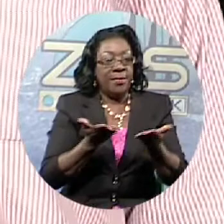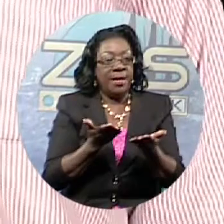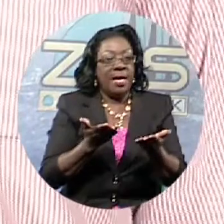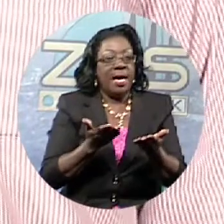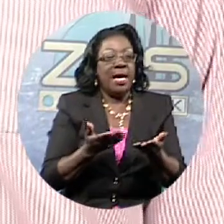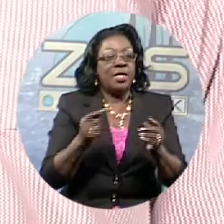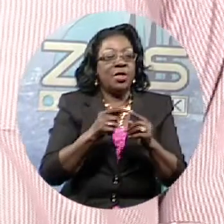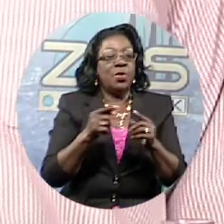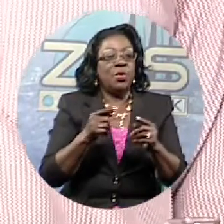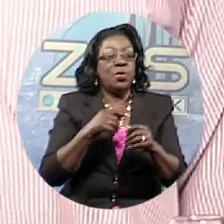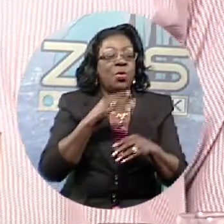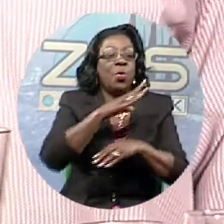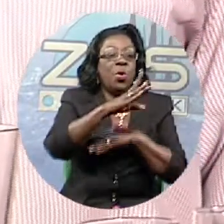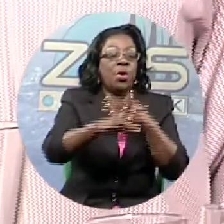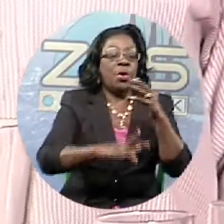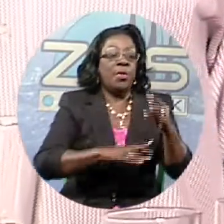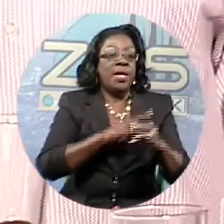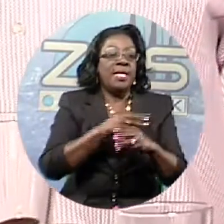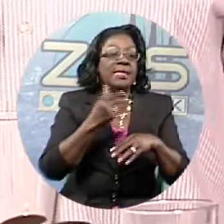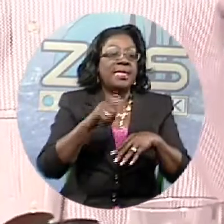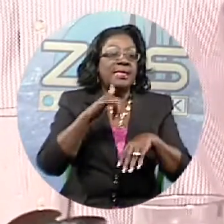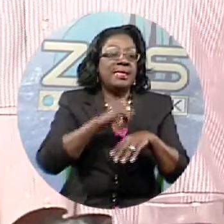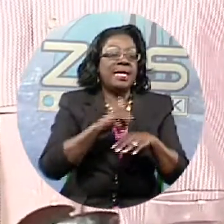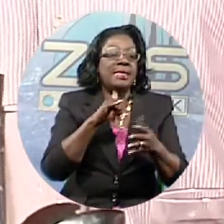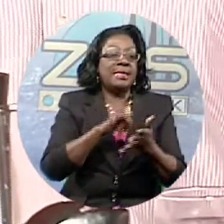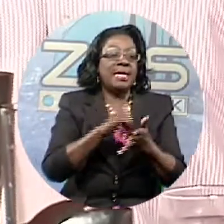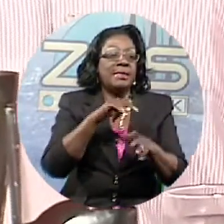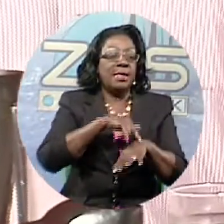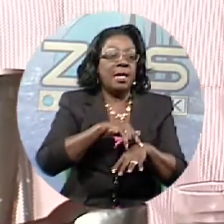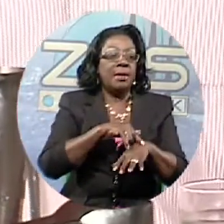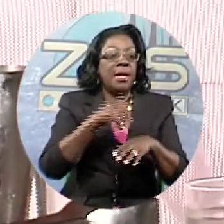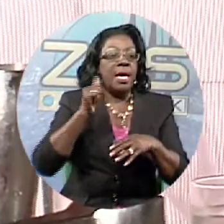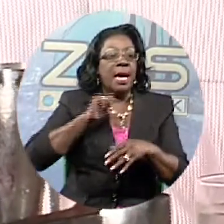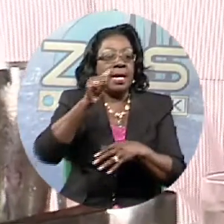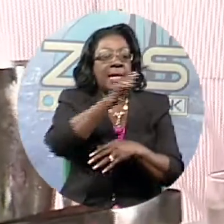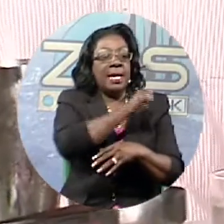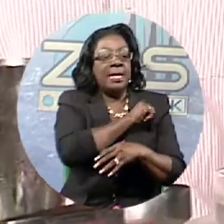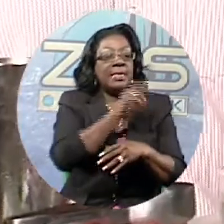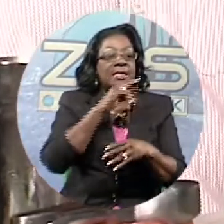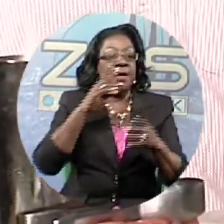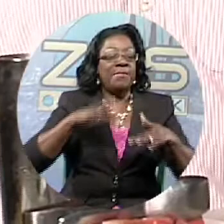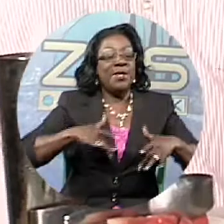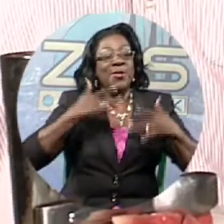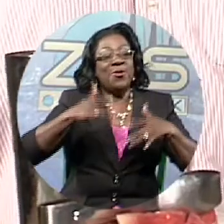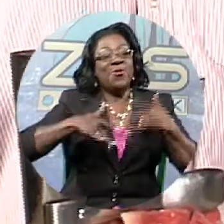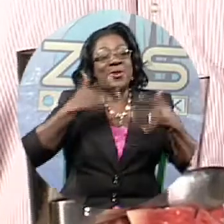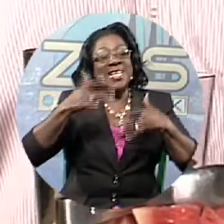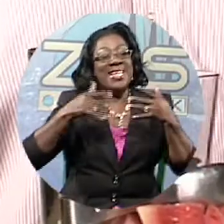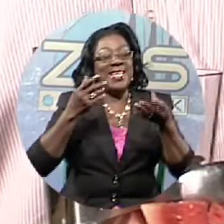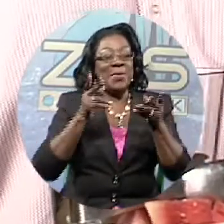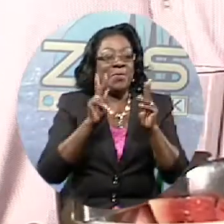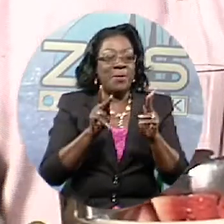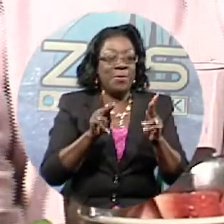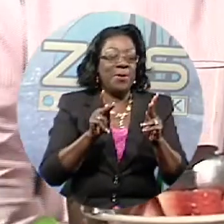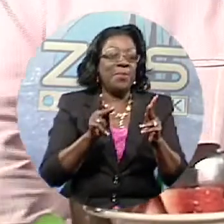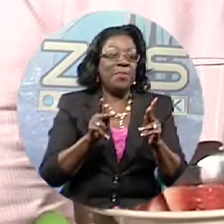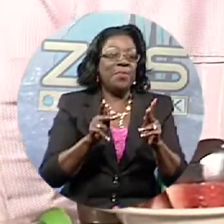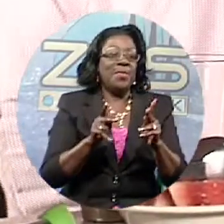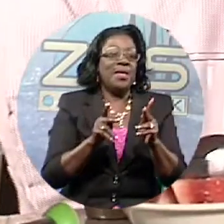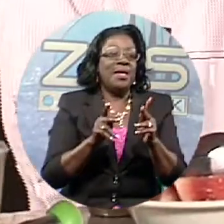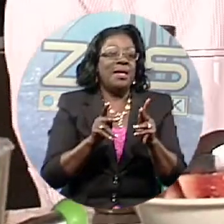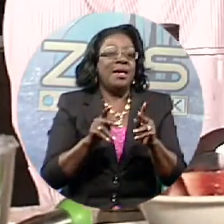and to the rest of the world. And since that time, Atlantis has been thrilling audiences with this magnificent attraction.